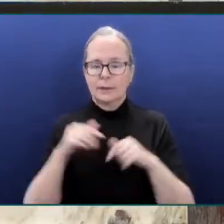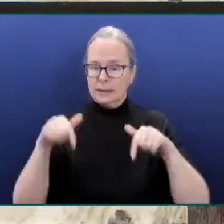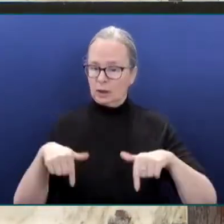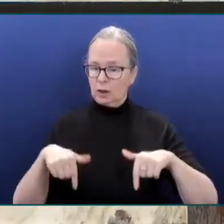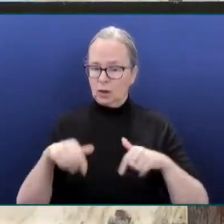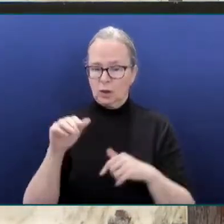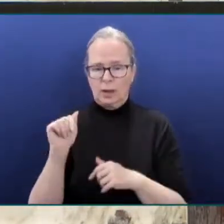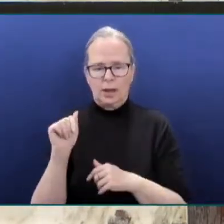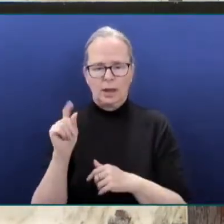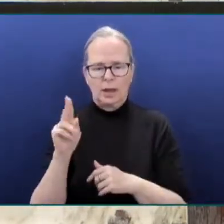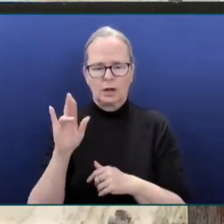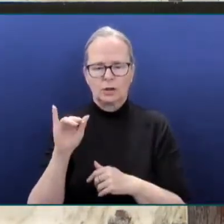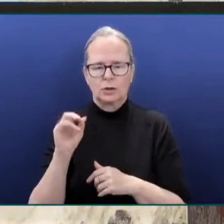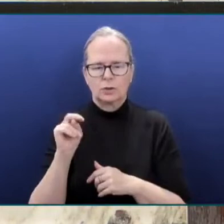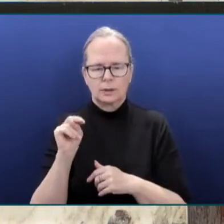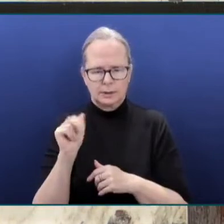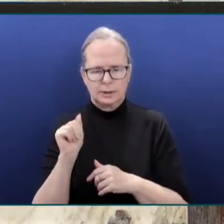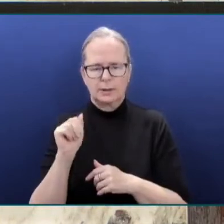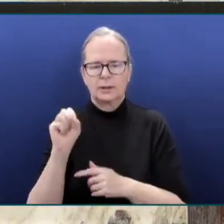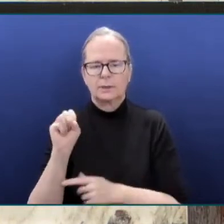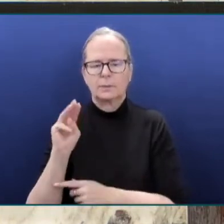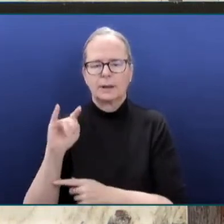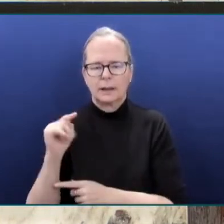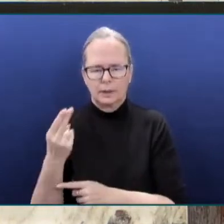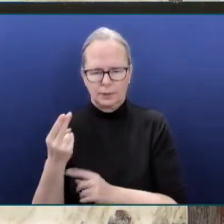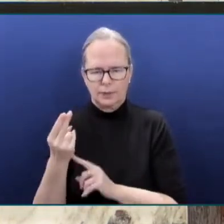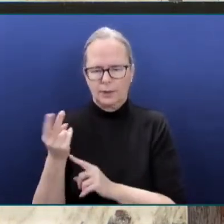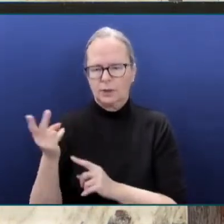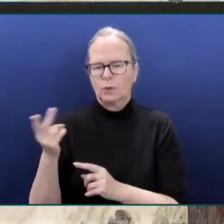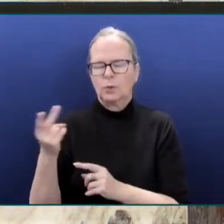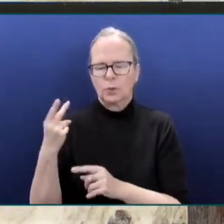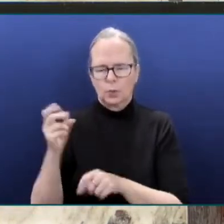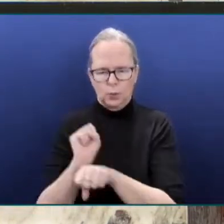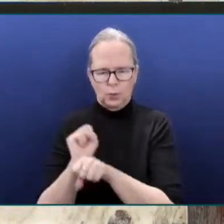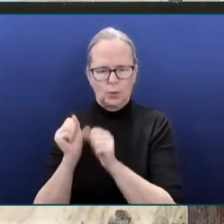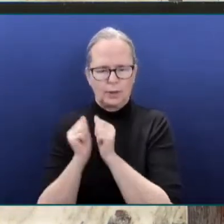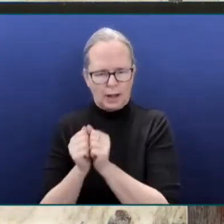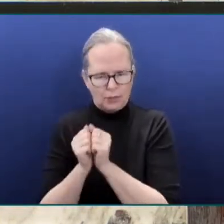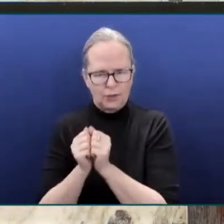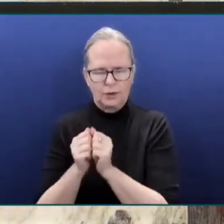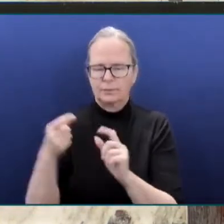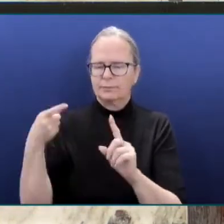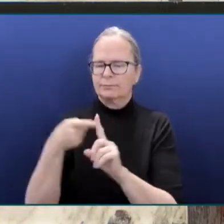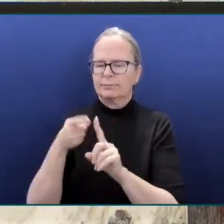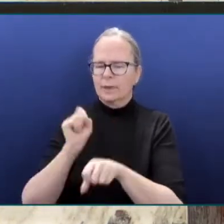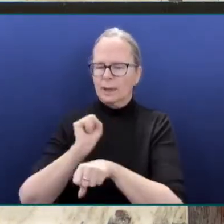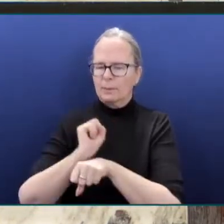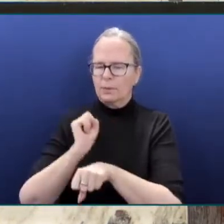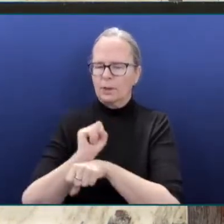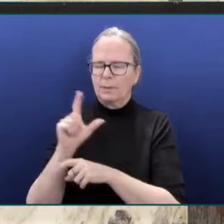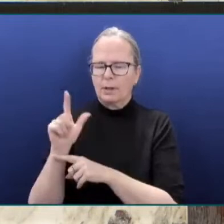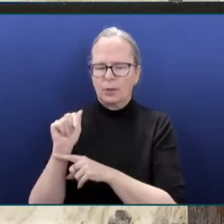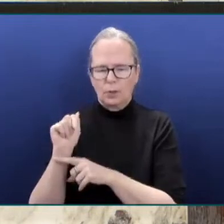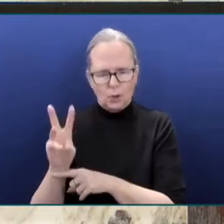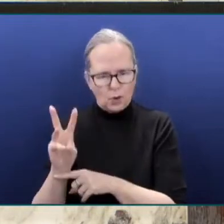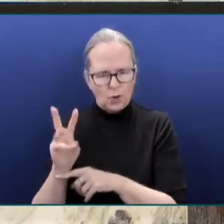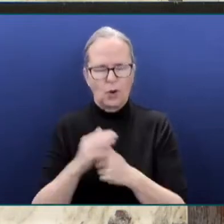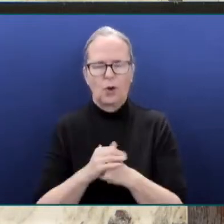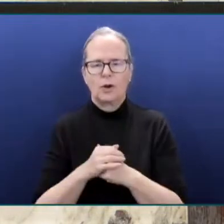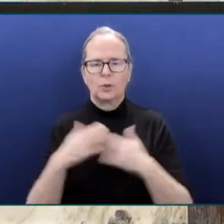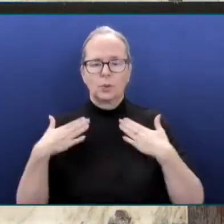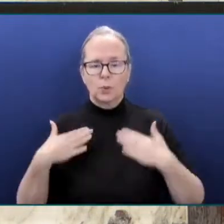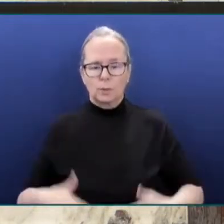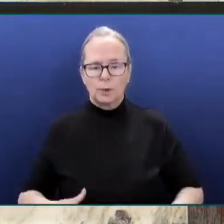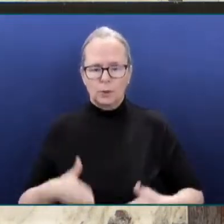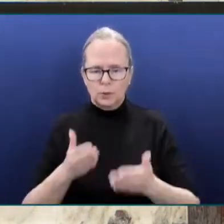human rights law, on labour law, on anything relating to folks who've been marginalized in our communities. Adrian is there